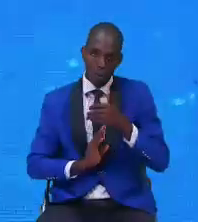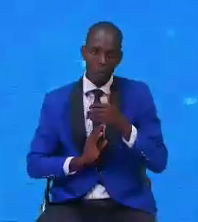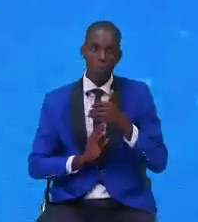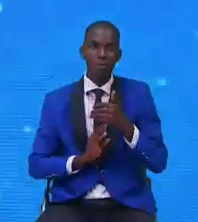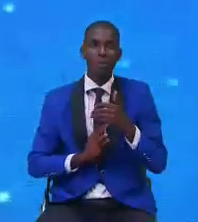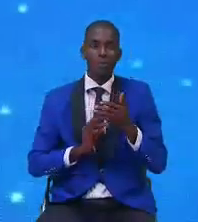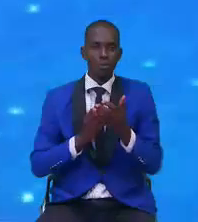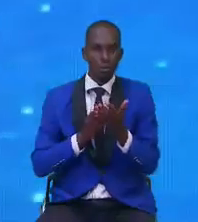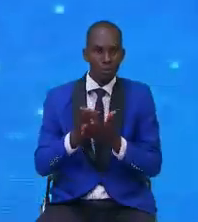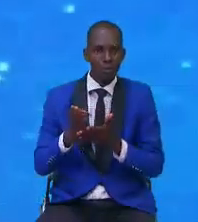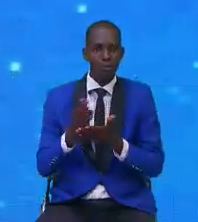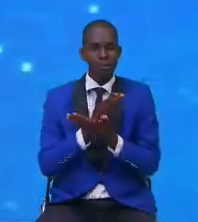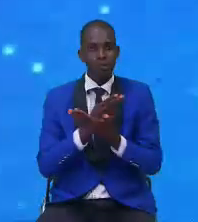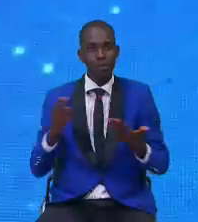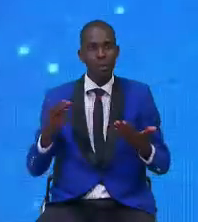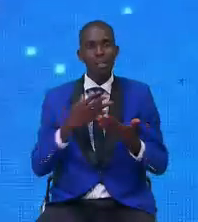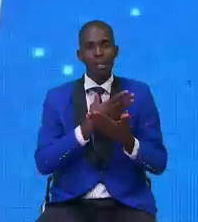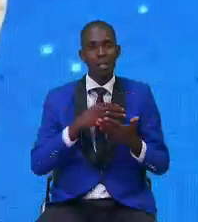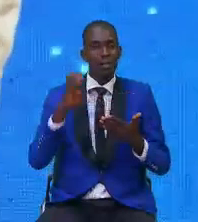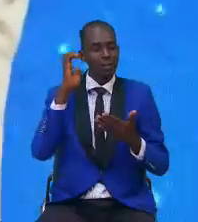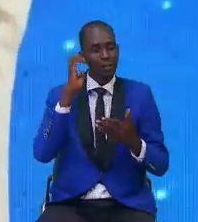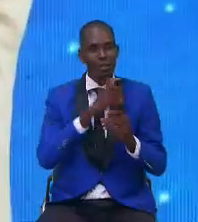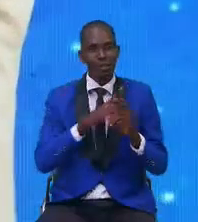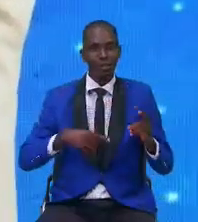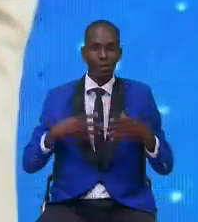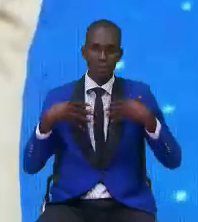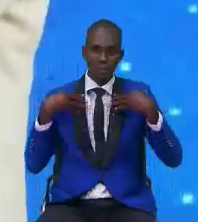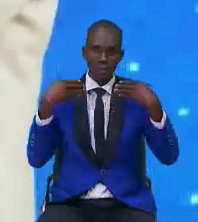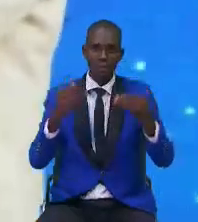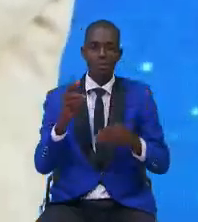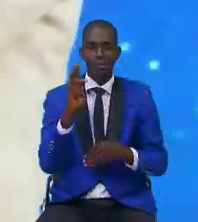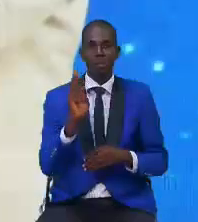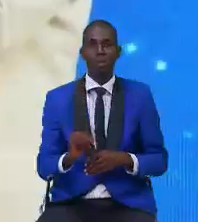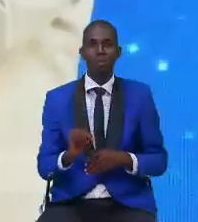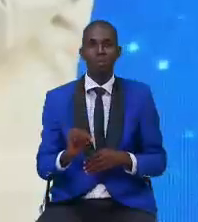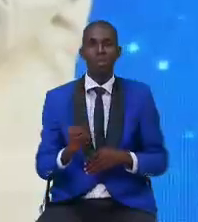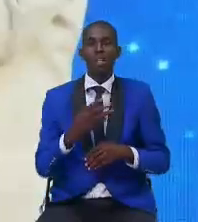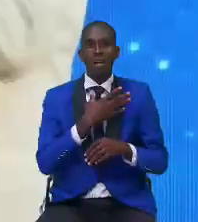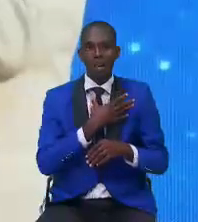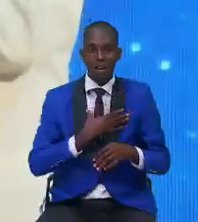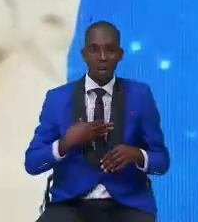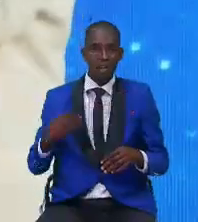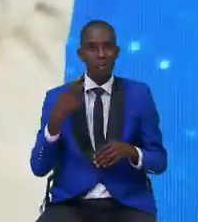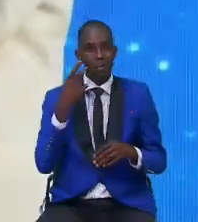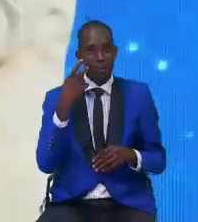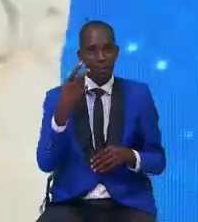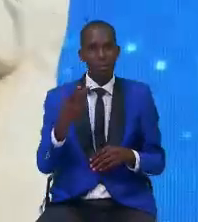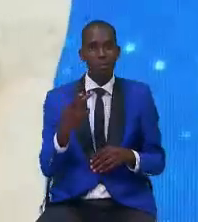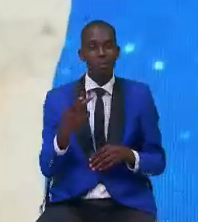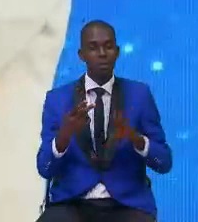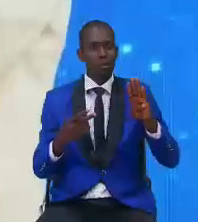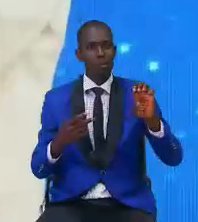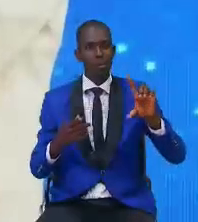faced the Lord, and he knew that his problem was caused by not paying